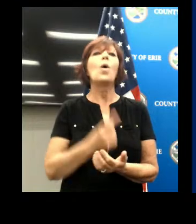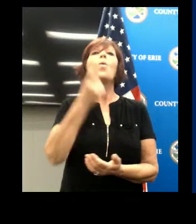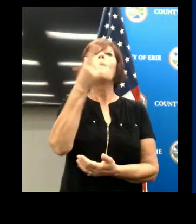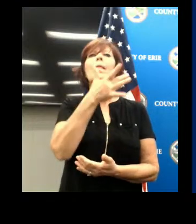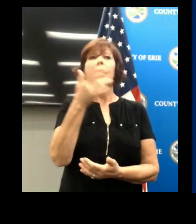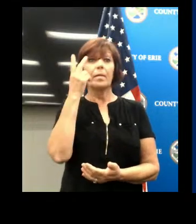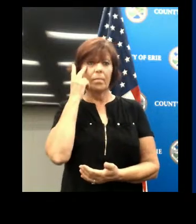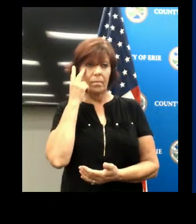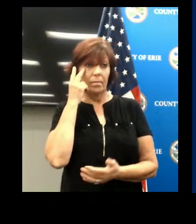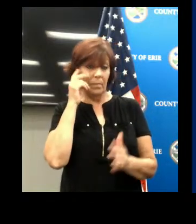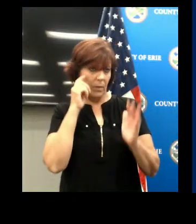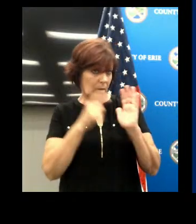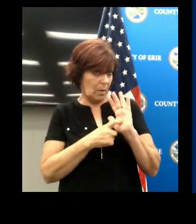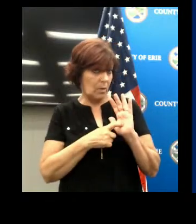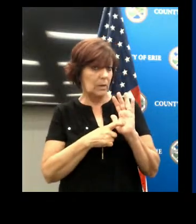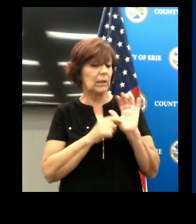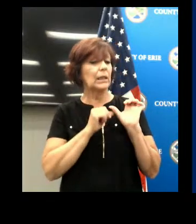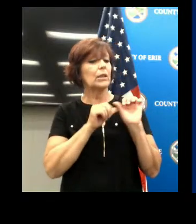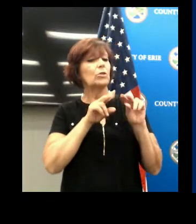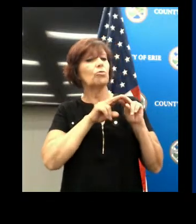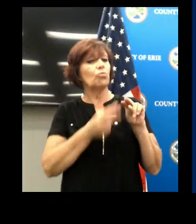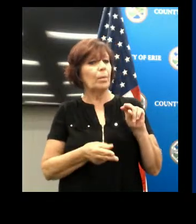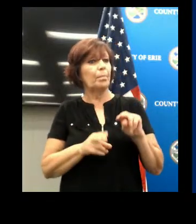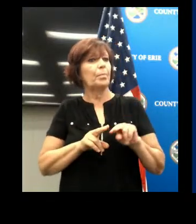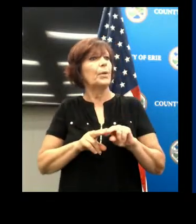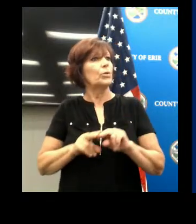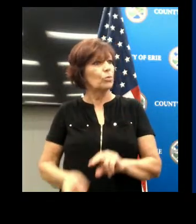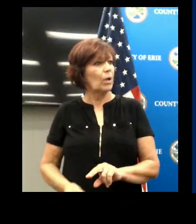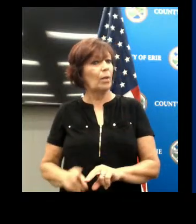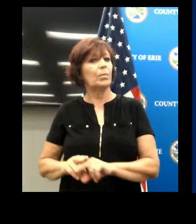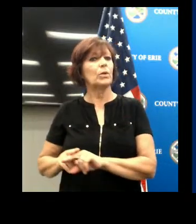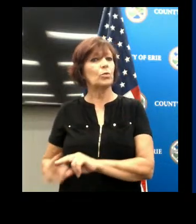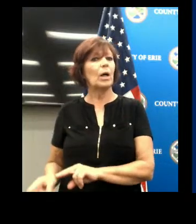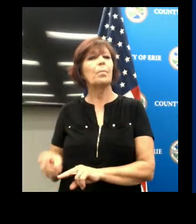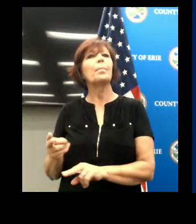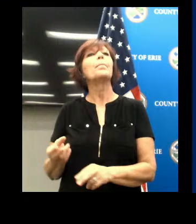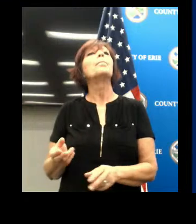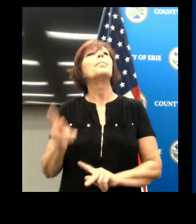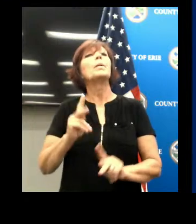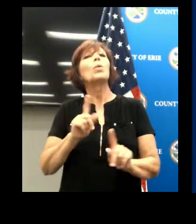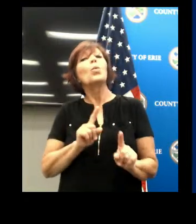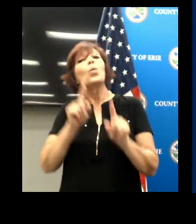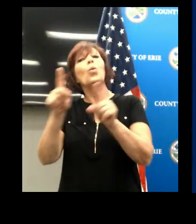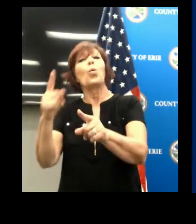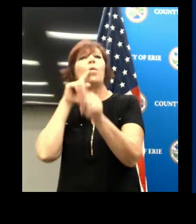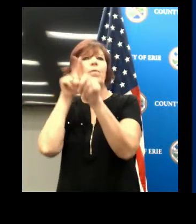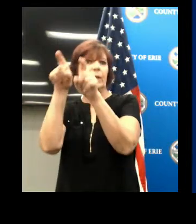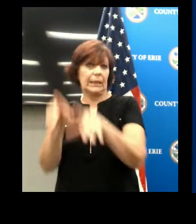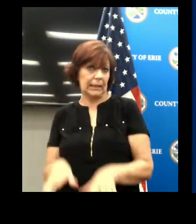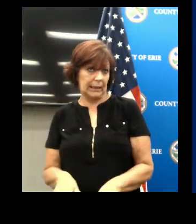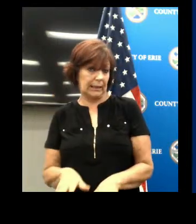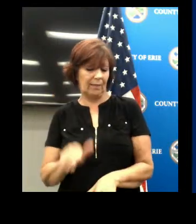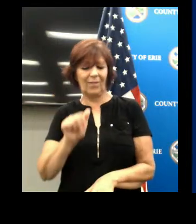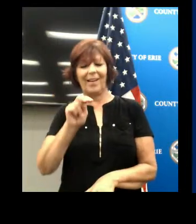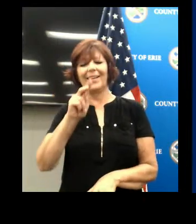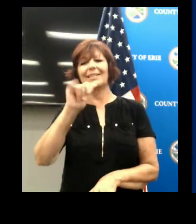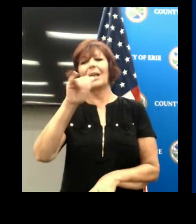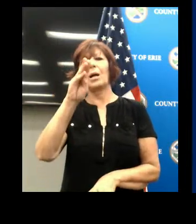have seen is a continual drop in the number of people who are getting antibody testing. So if